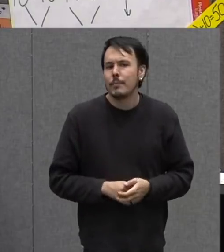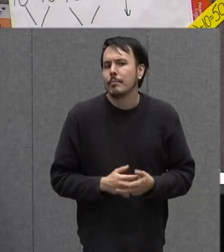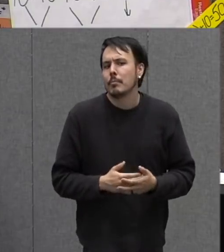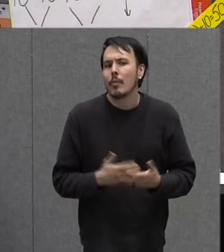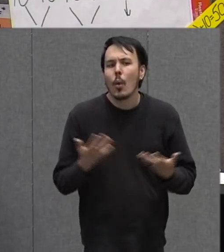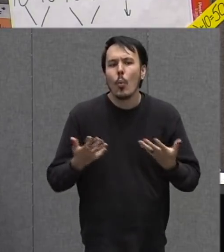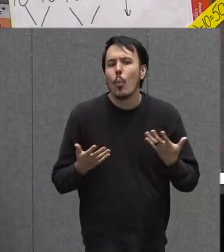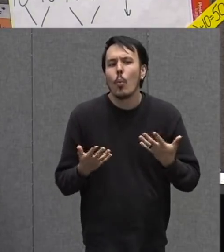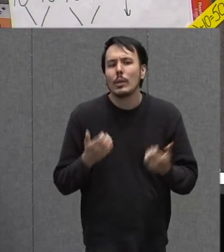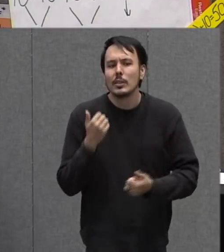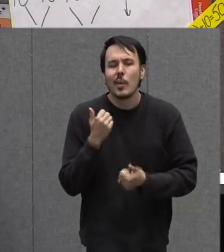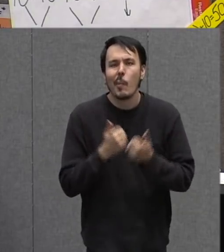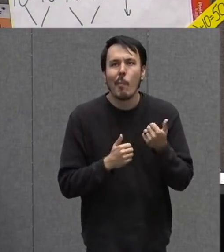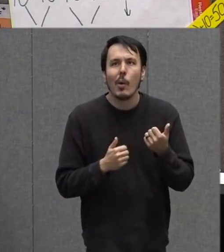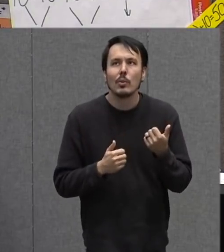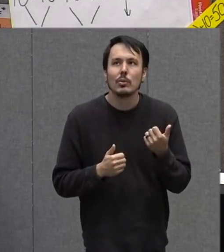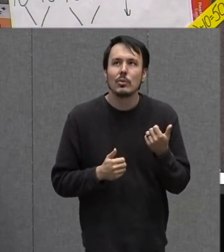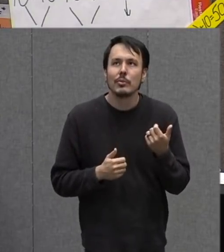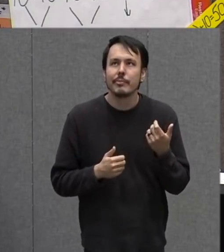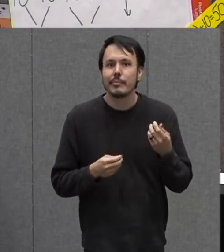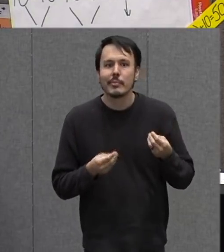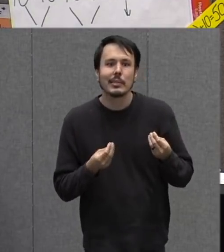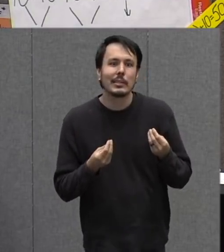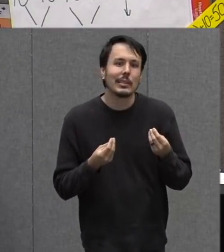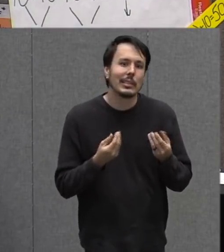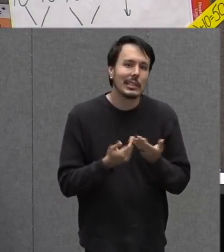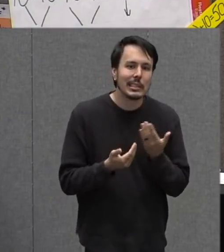most efficient way that I could solve that?